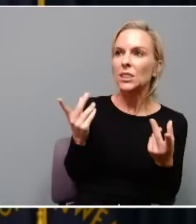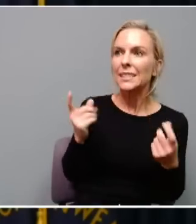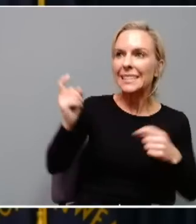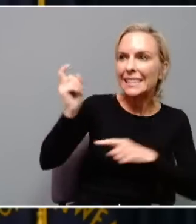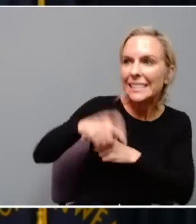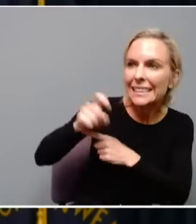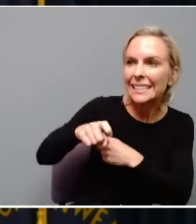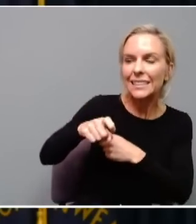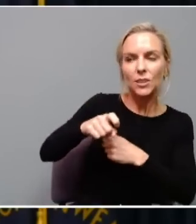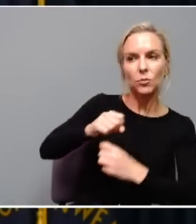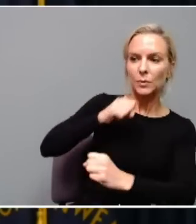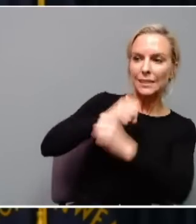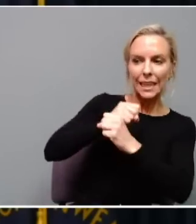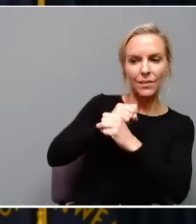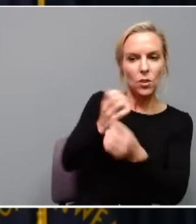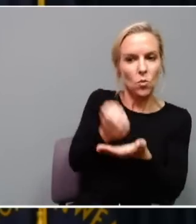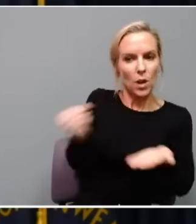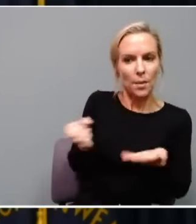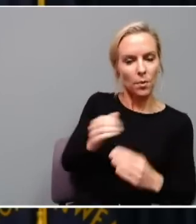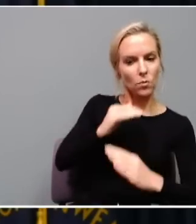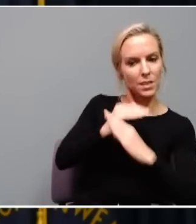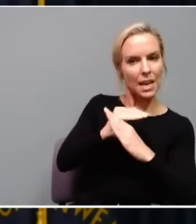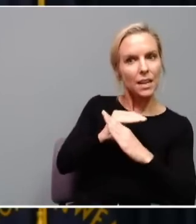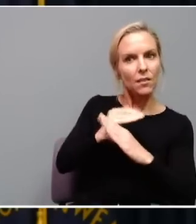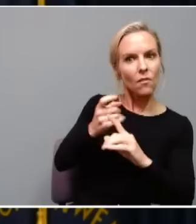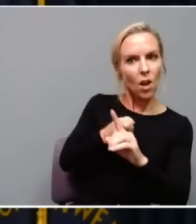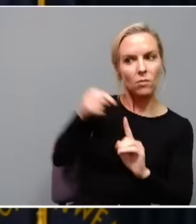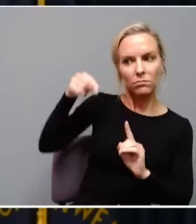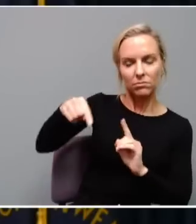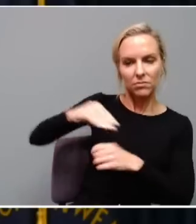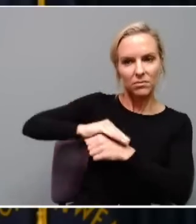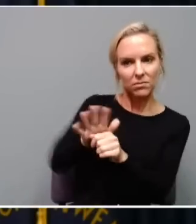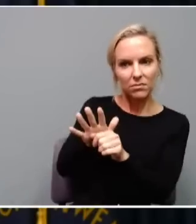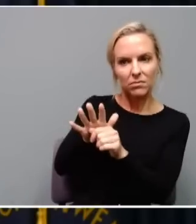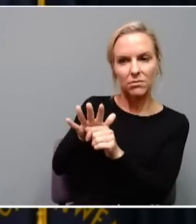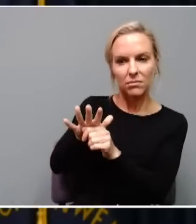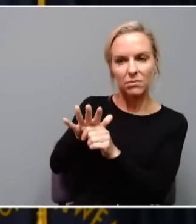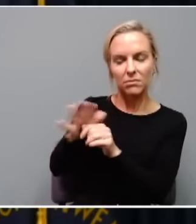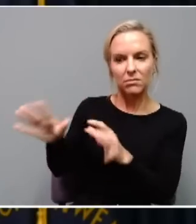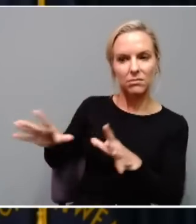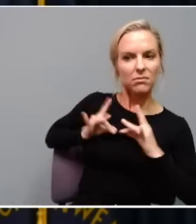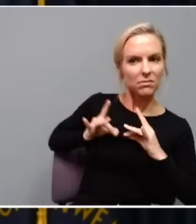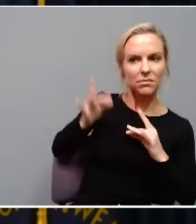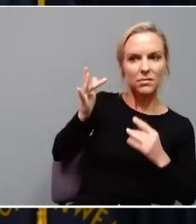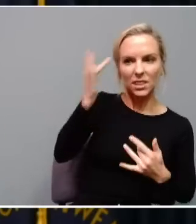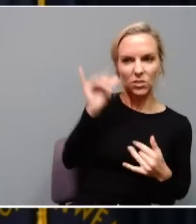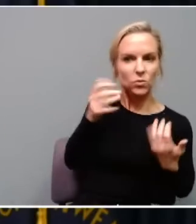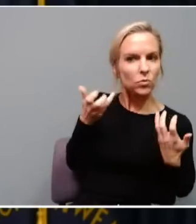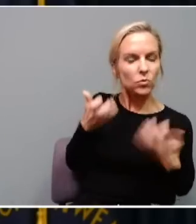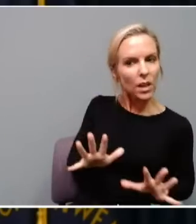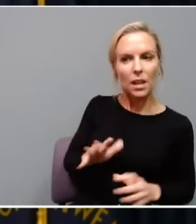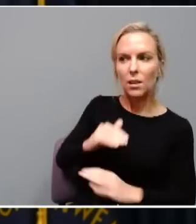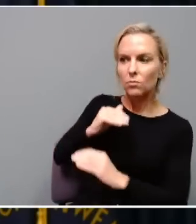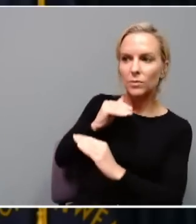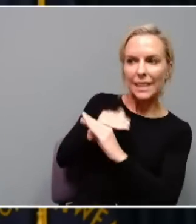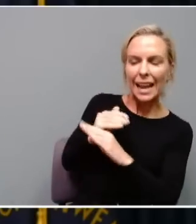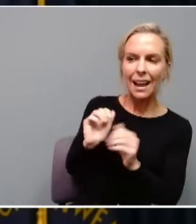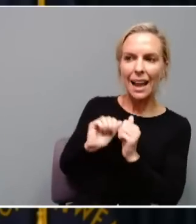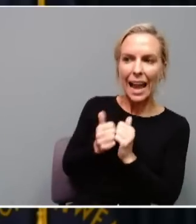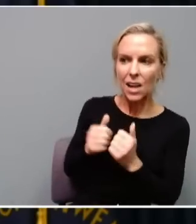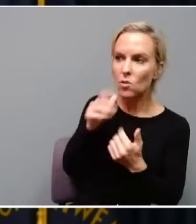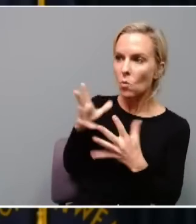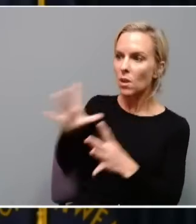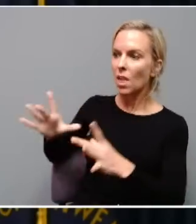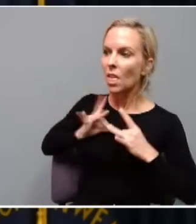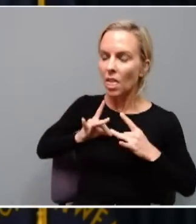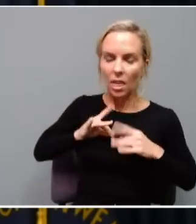they need to protect them from this virus so that they can do their really important work of protecting patients afflicted by illness.